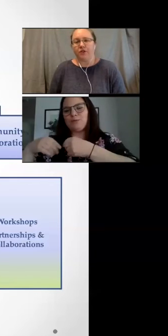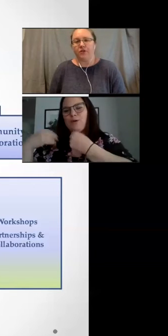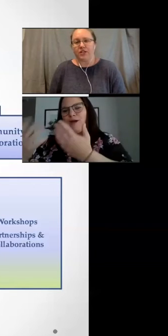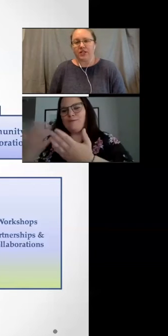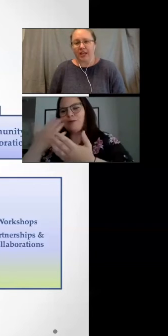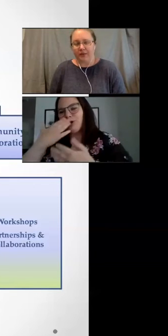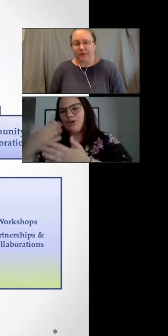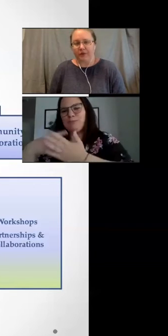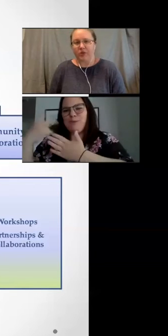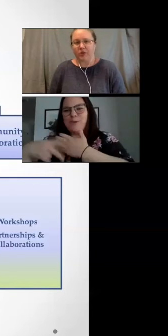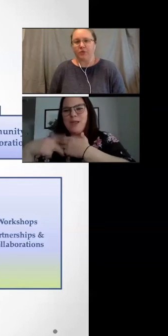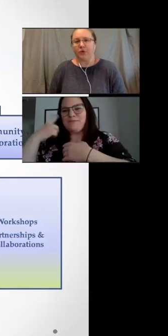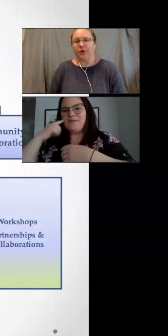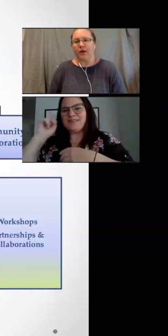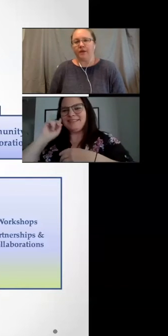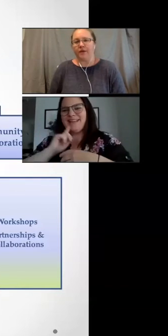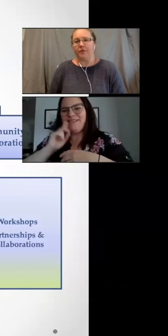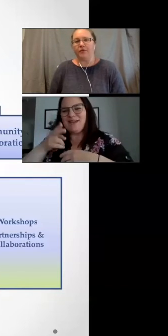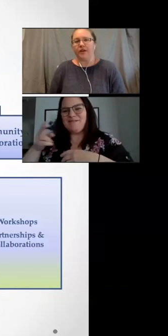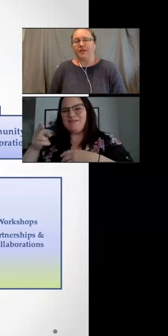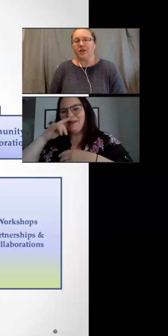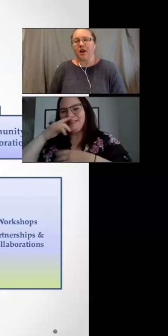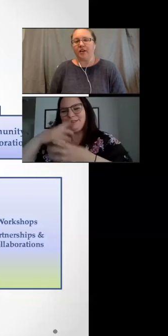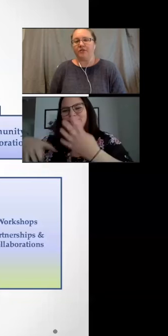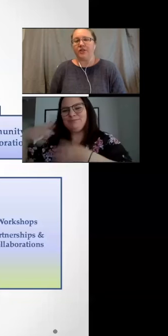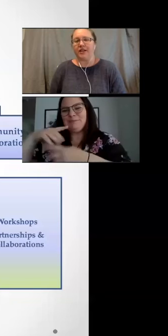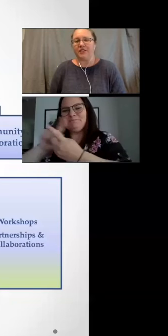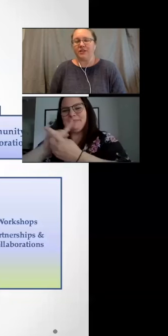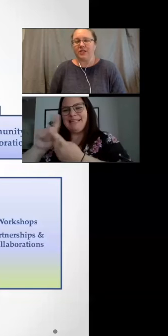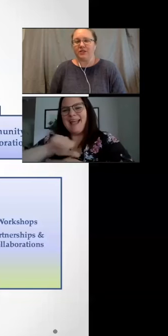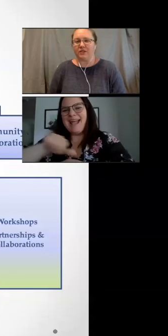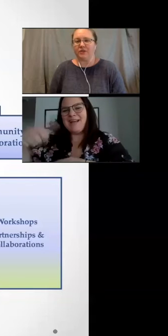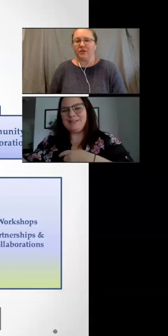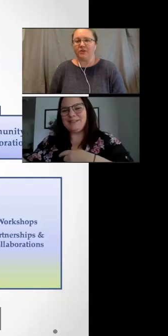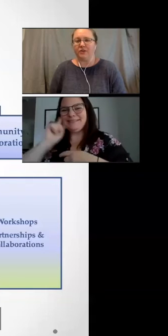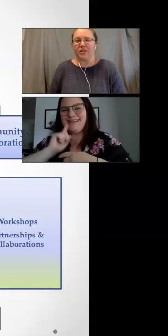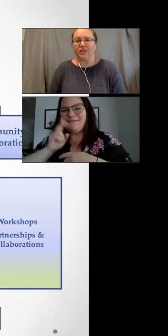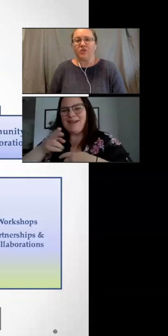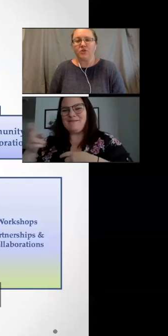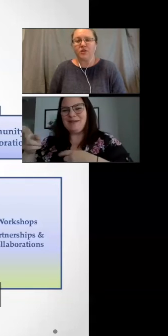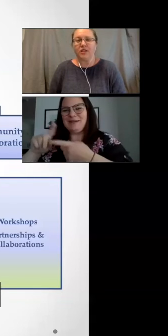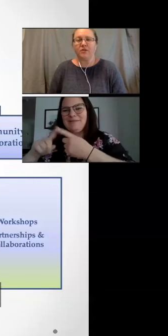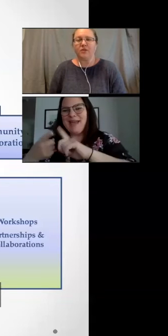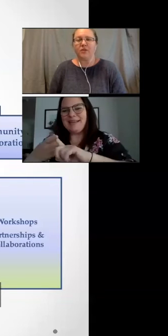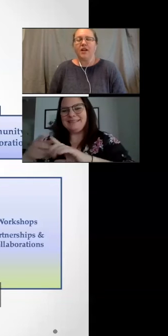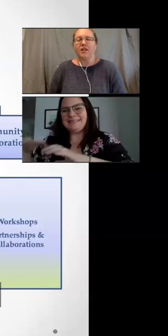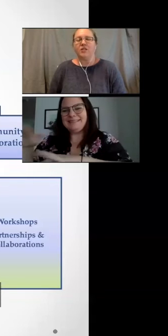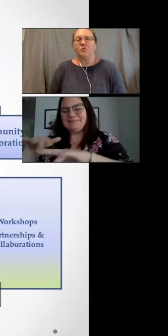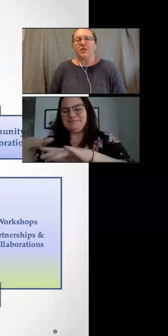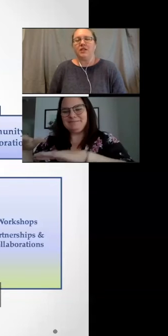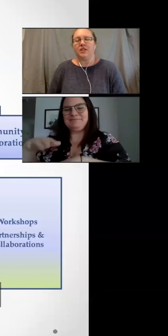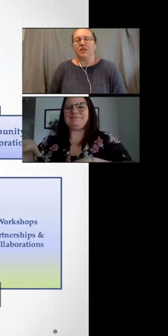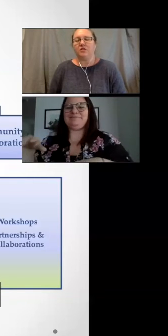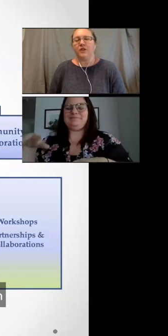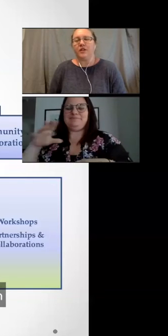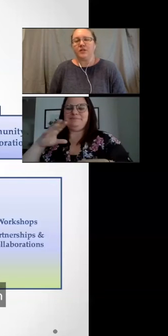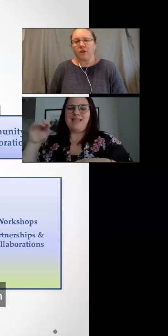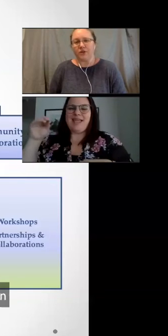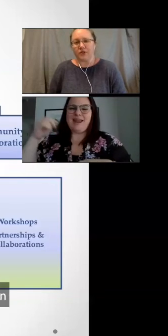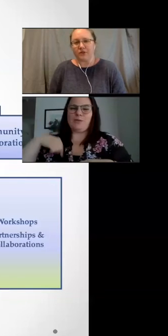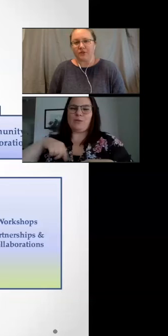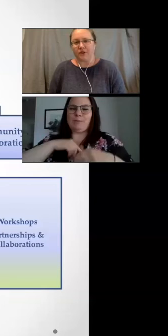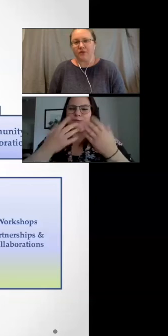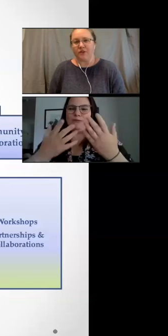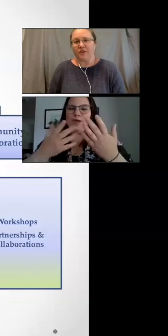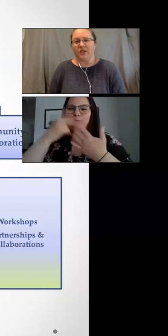Deaf Youth Today, which is a program that provides a lot of good activities for deaf and hard of hearing children and youth to meet their friends who are